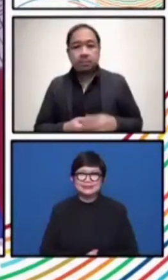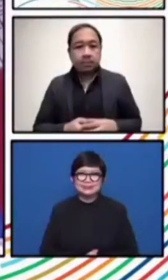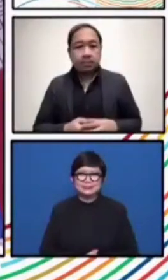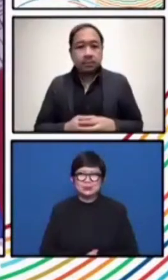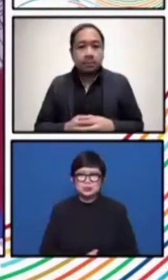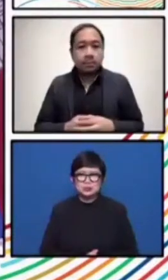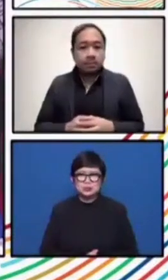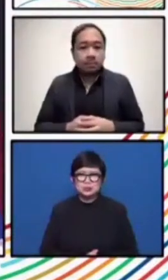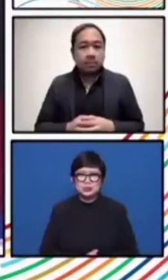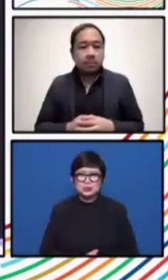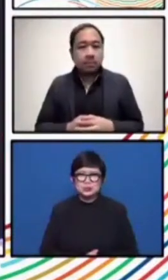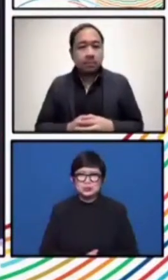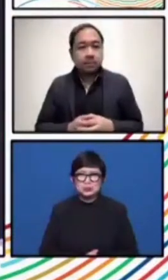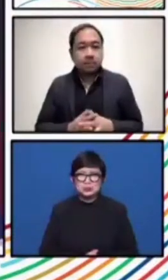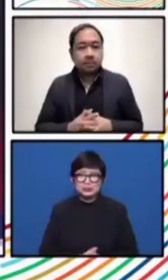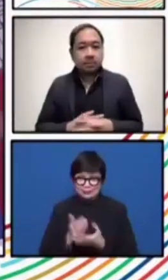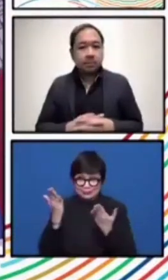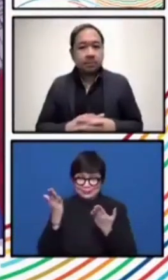foreign